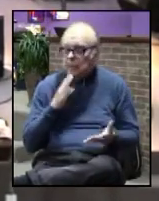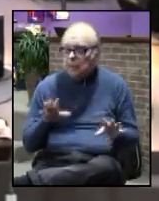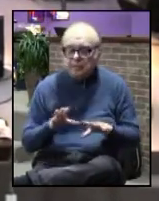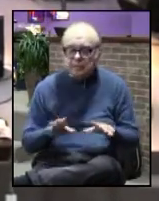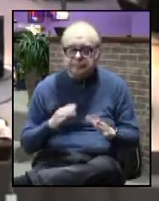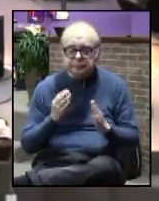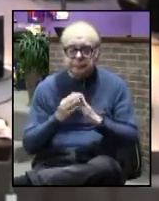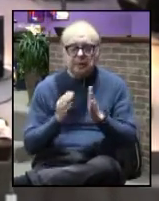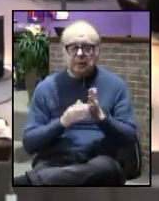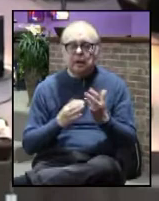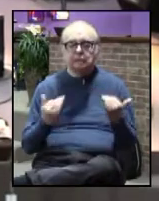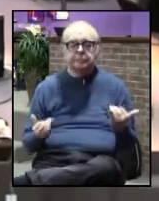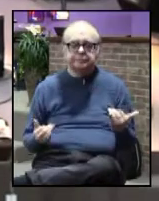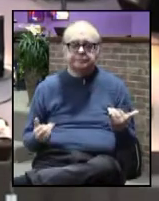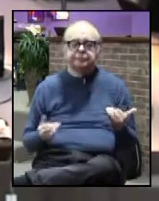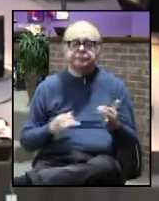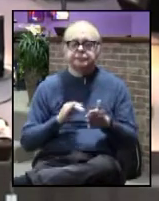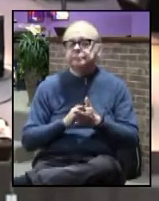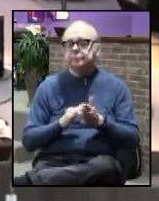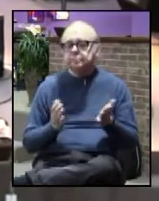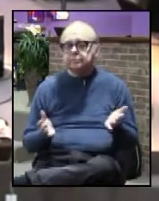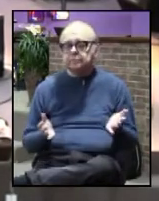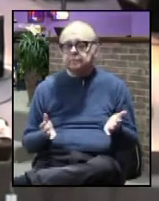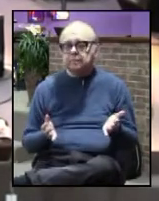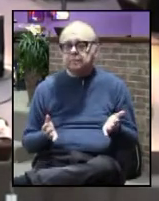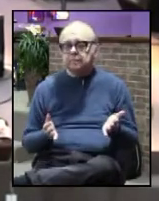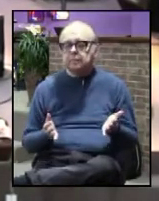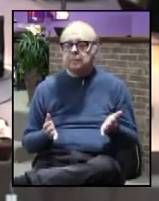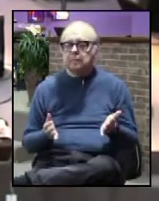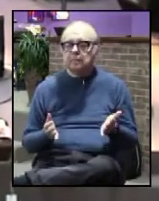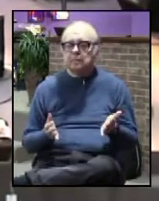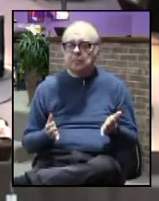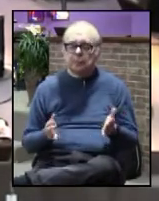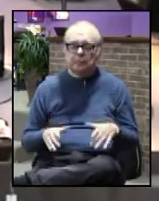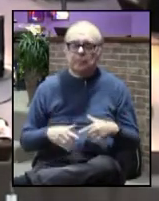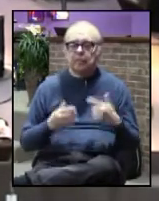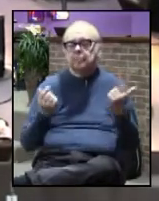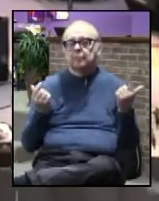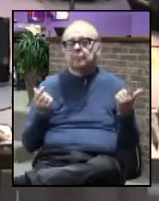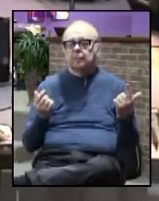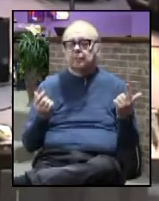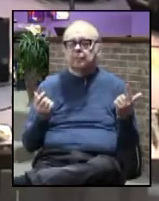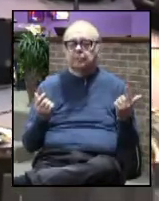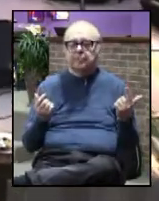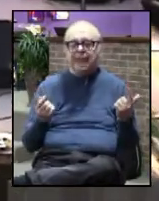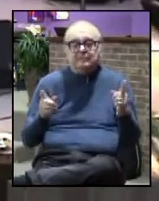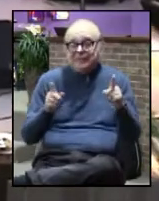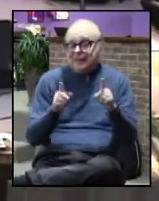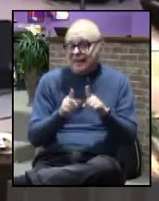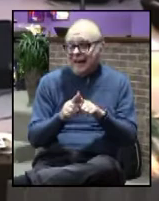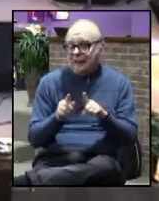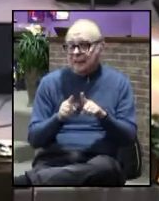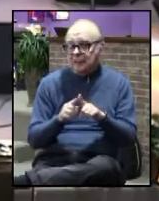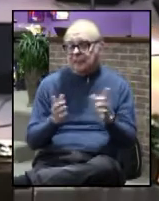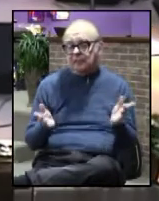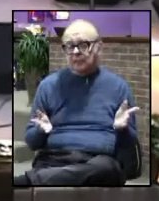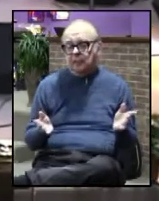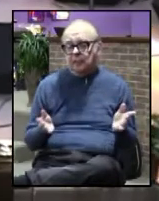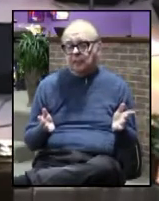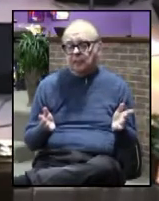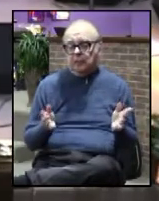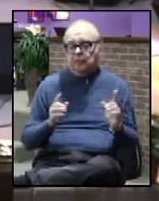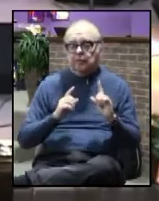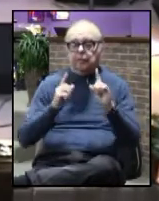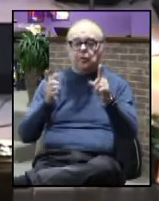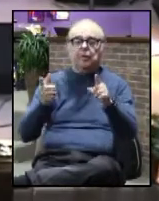message is all about today, and that is this. Life is kind of like going down